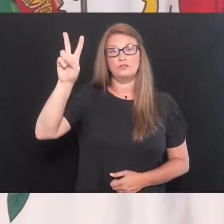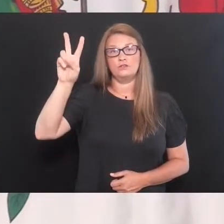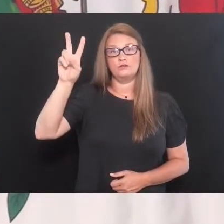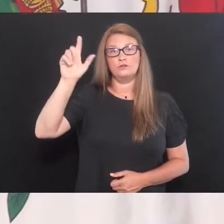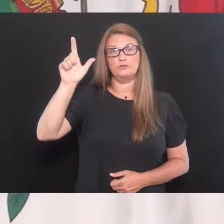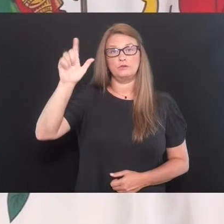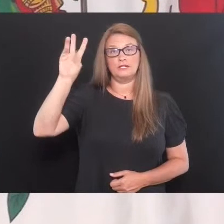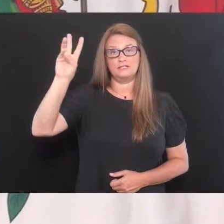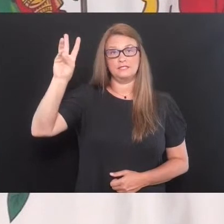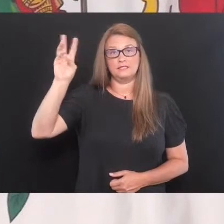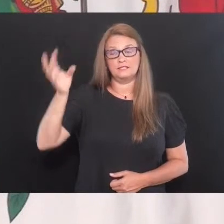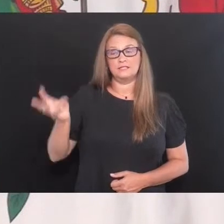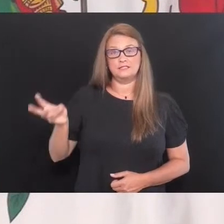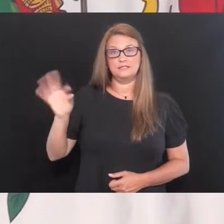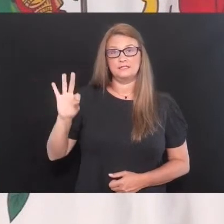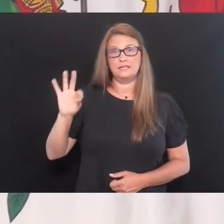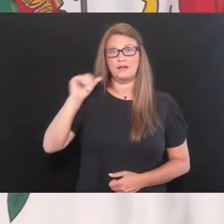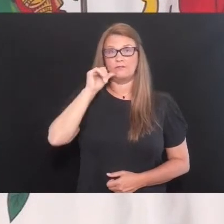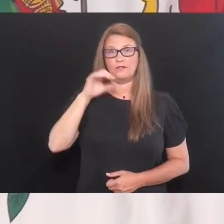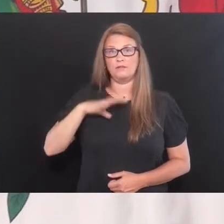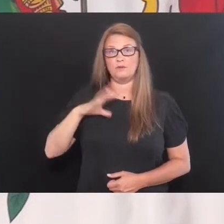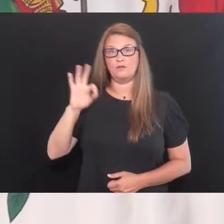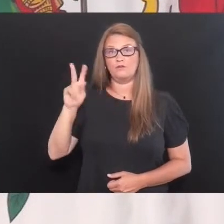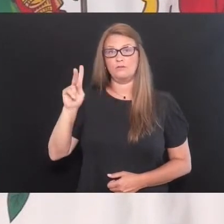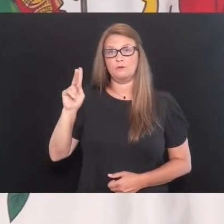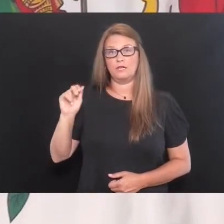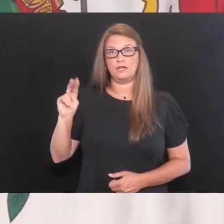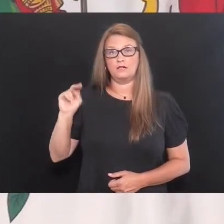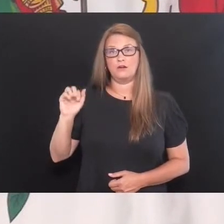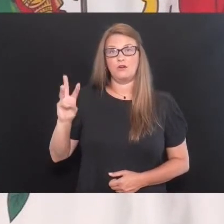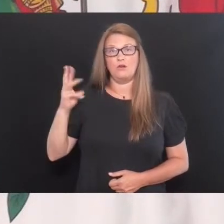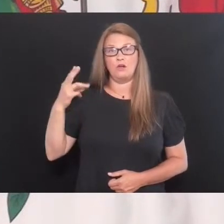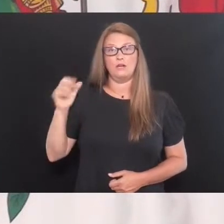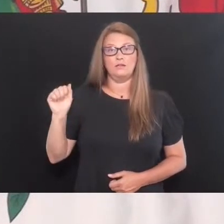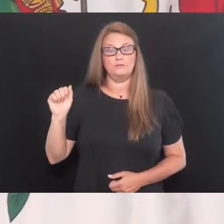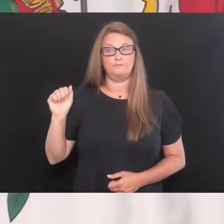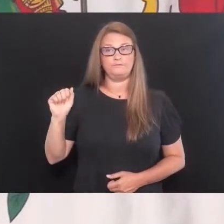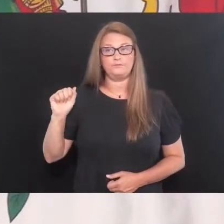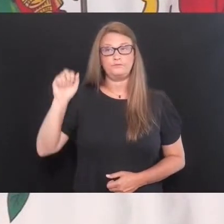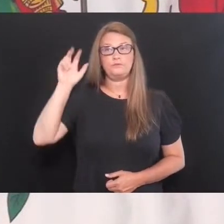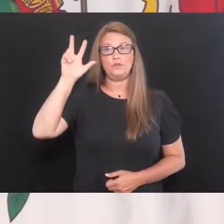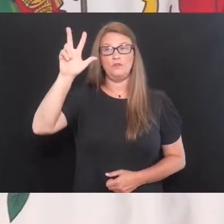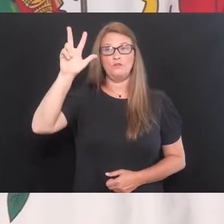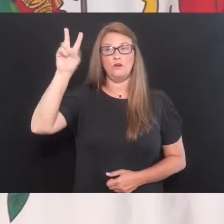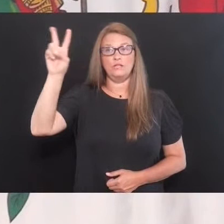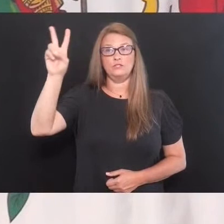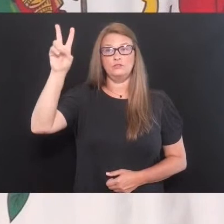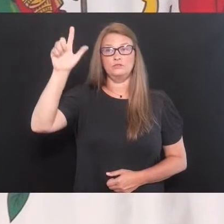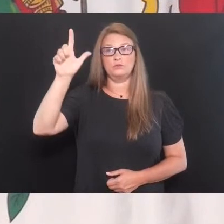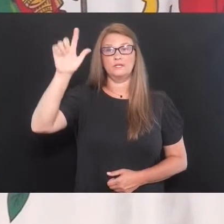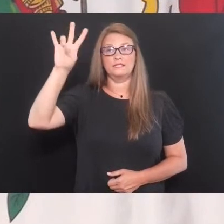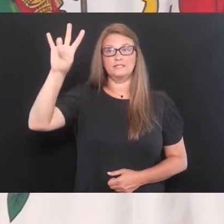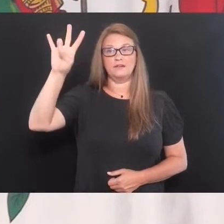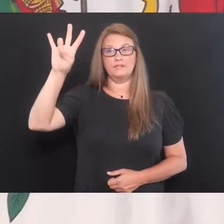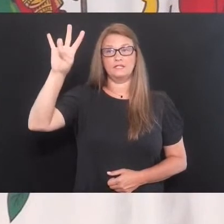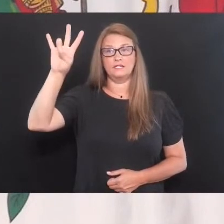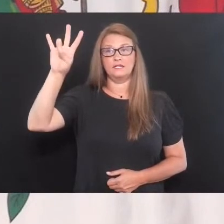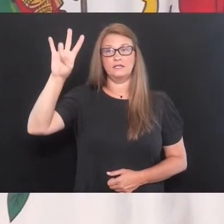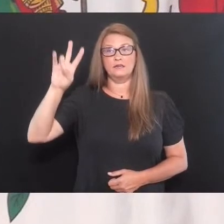3,226th death is a 69-year-old female from Kanawha County. Our 3,227th death,